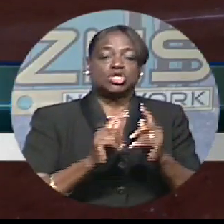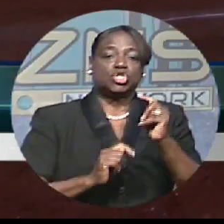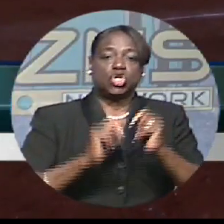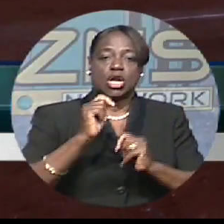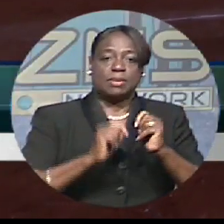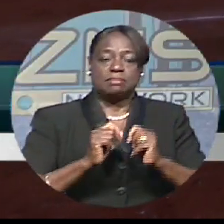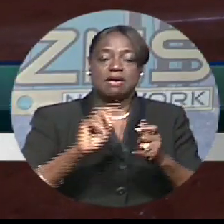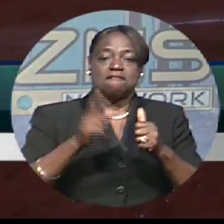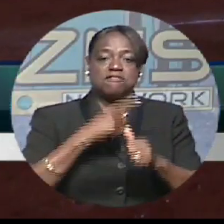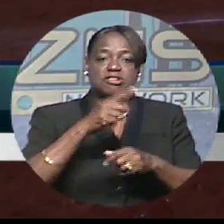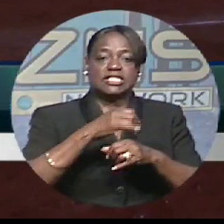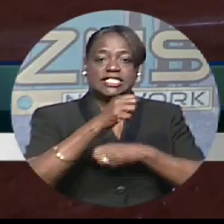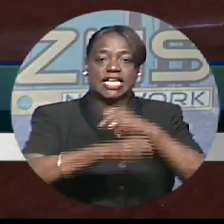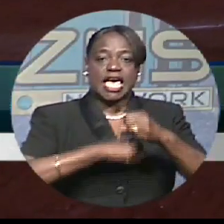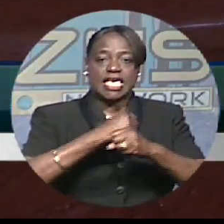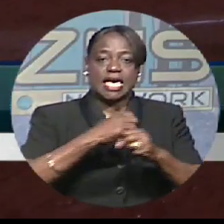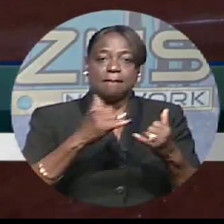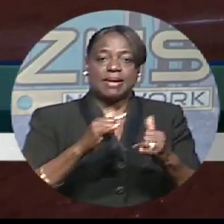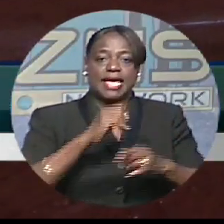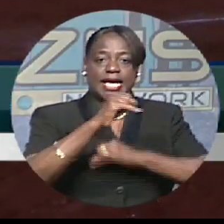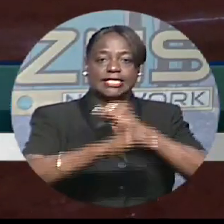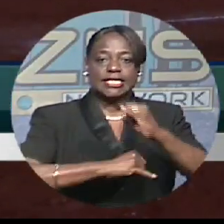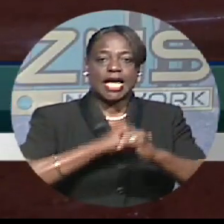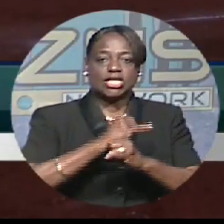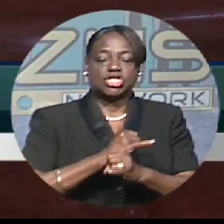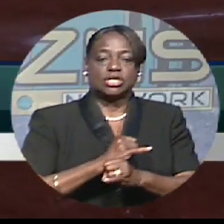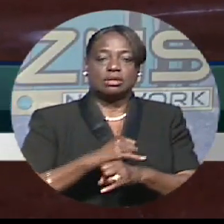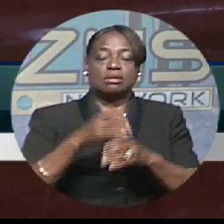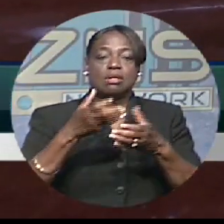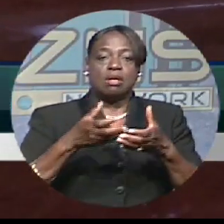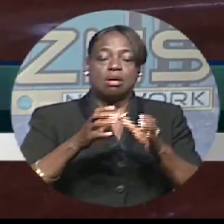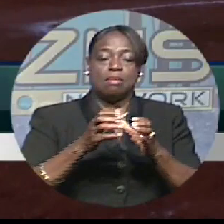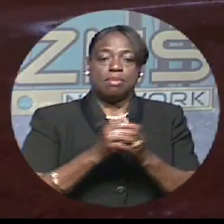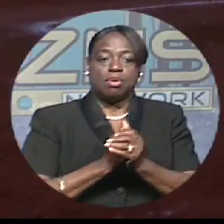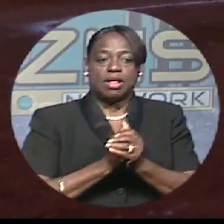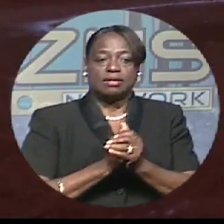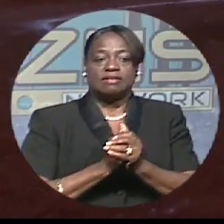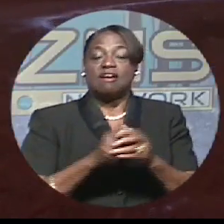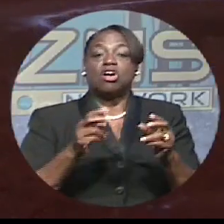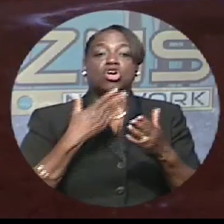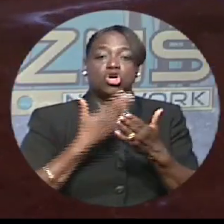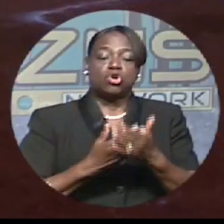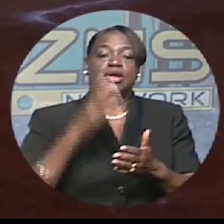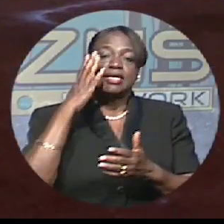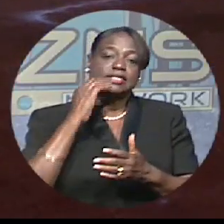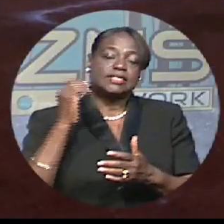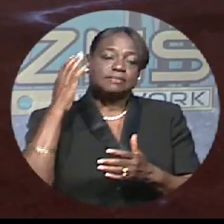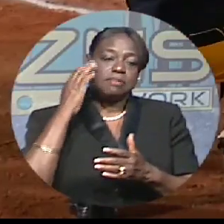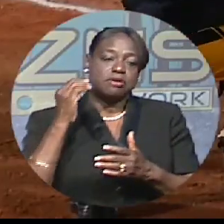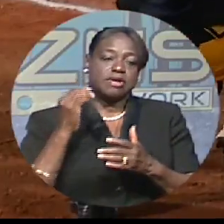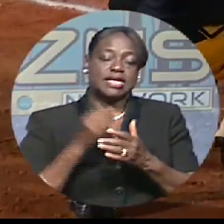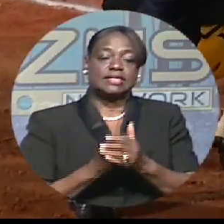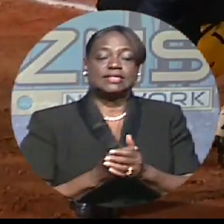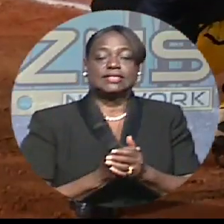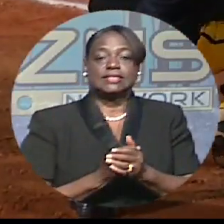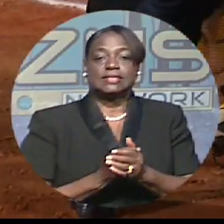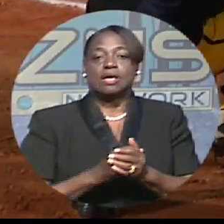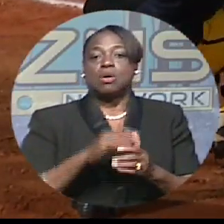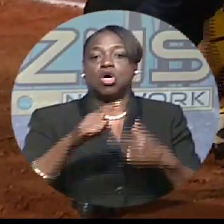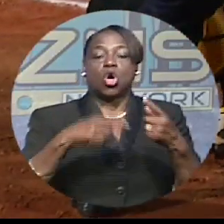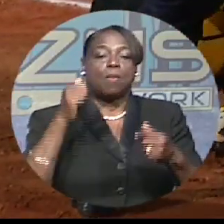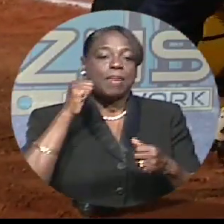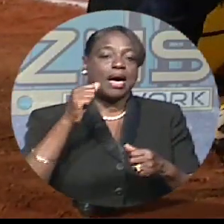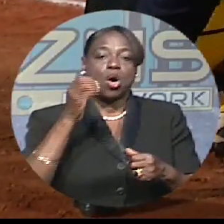ball, so it was a good experience. Never saw pitches like that before, so it went good. We're going to still go back